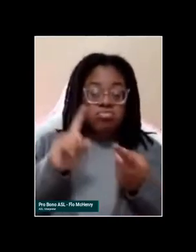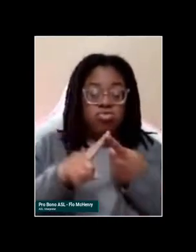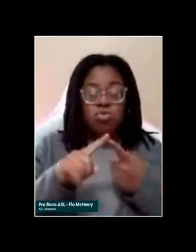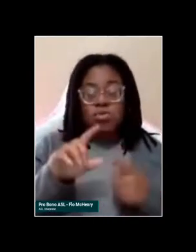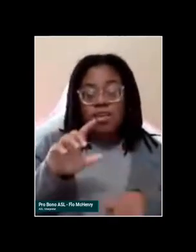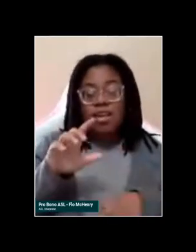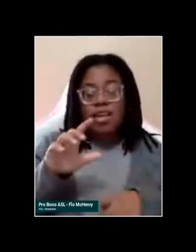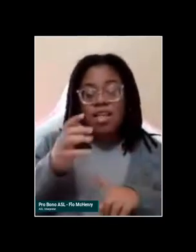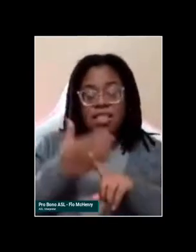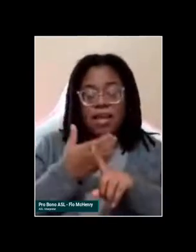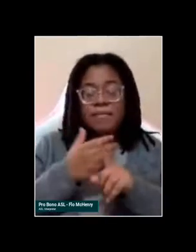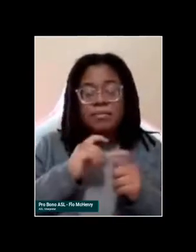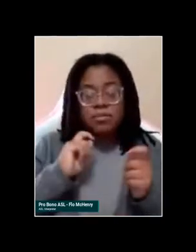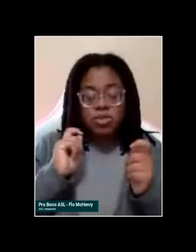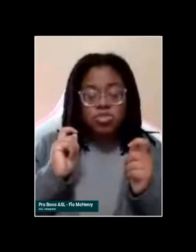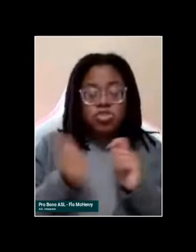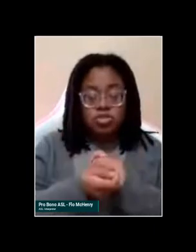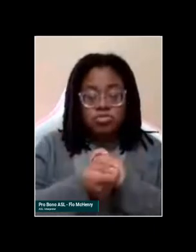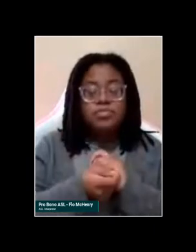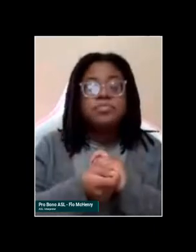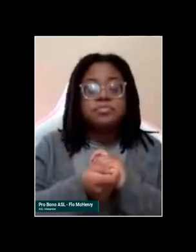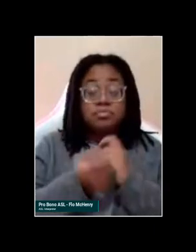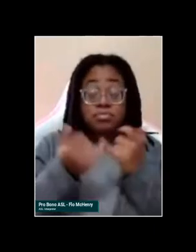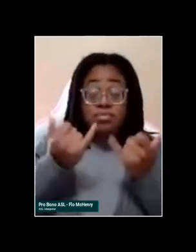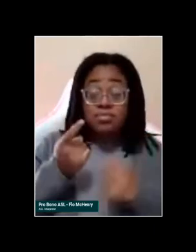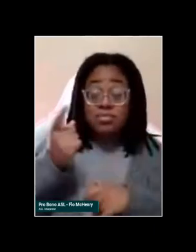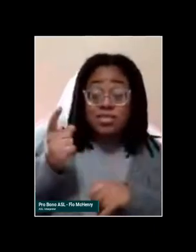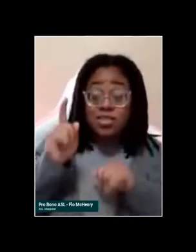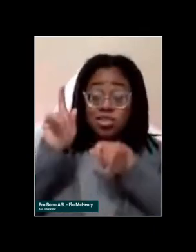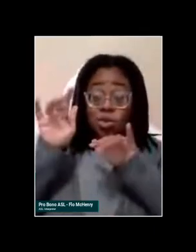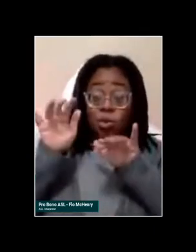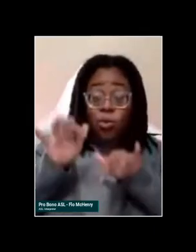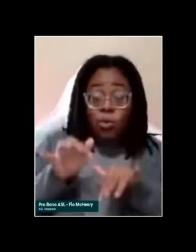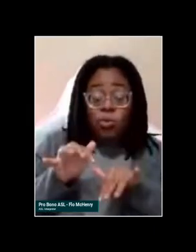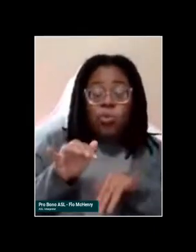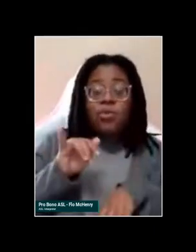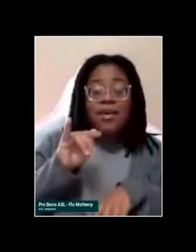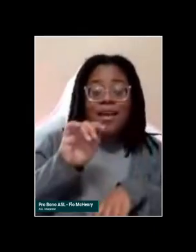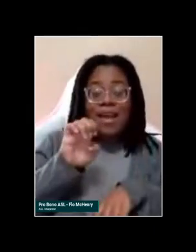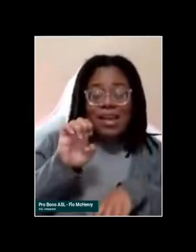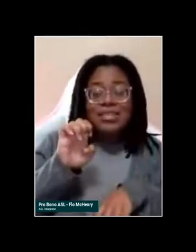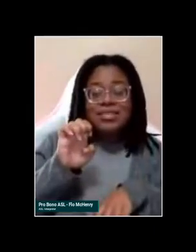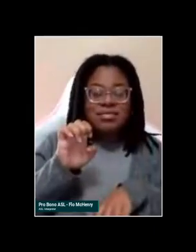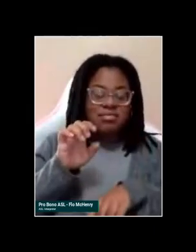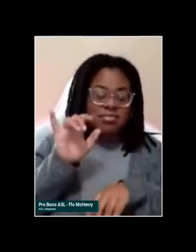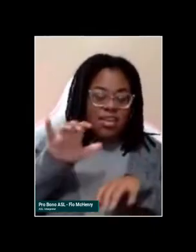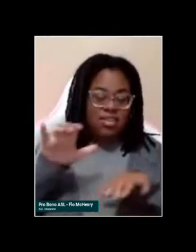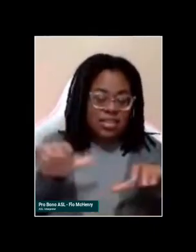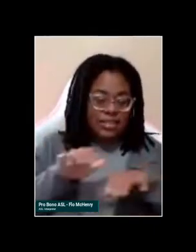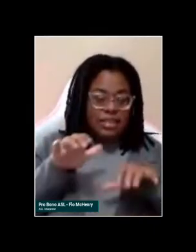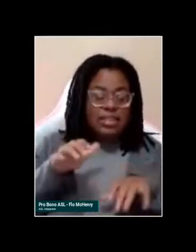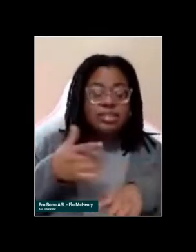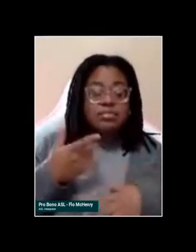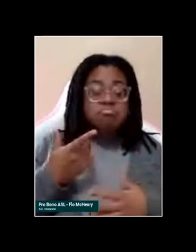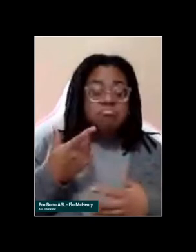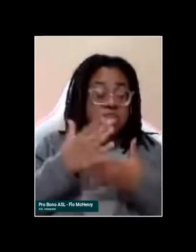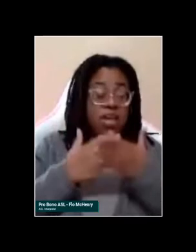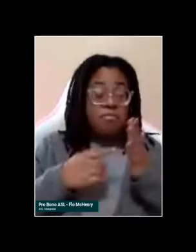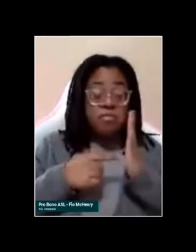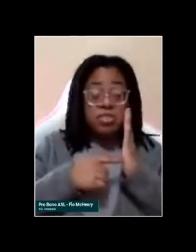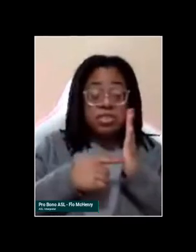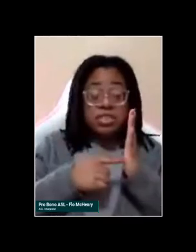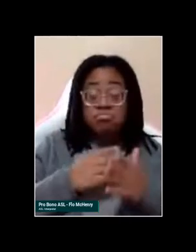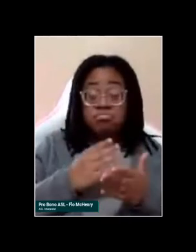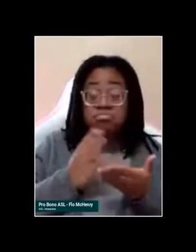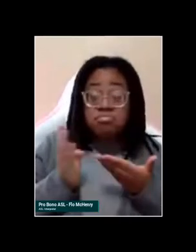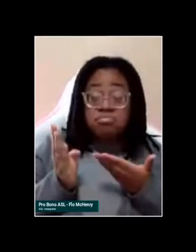All right, so revisiting our snow and ice-based activities. These are some examples are downhill